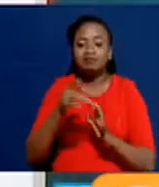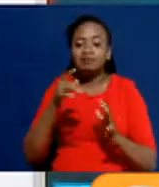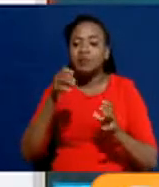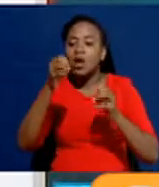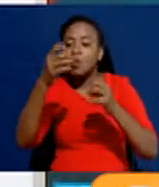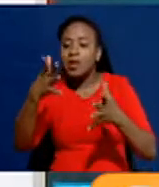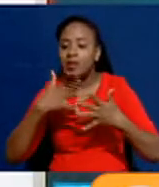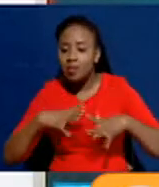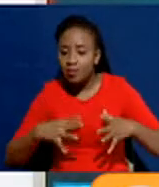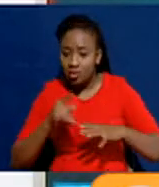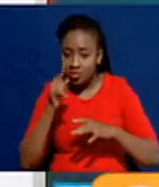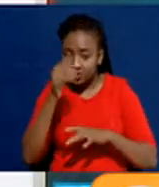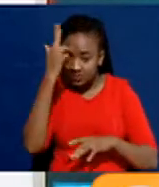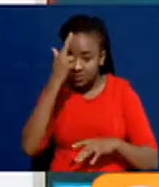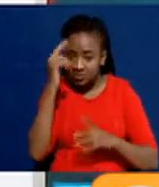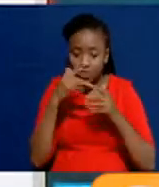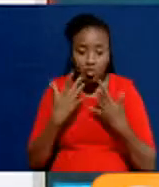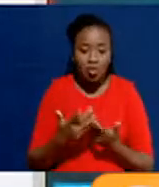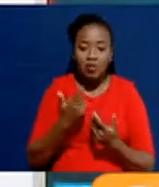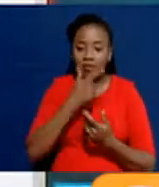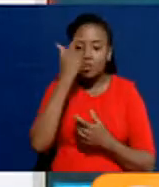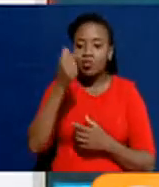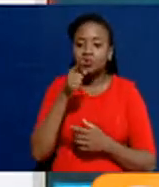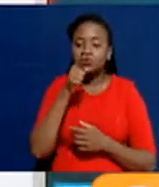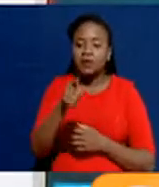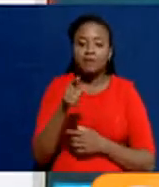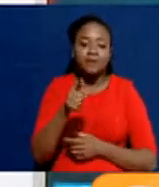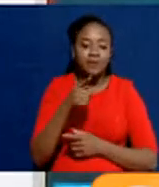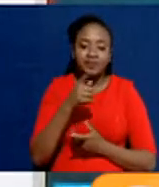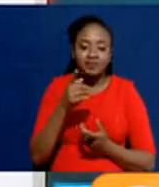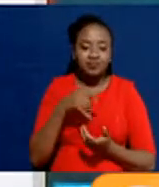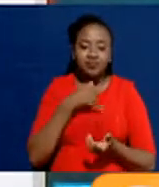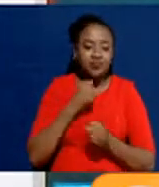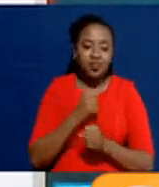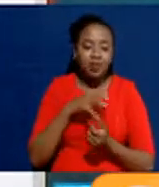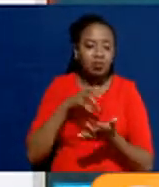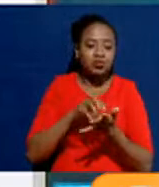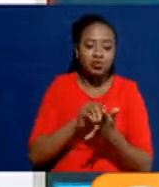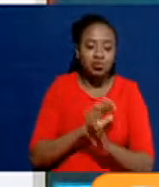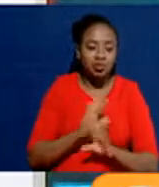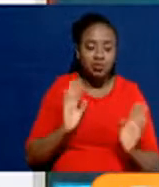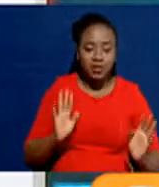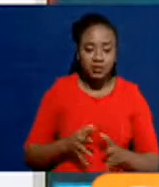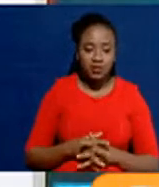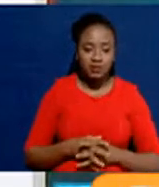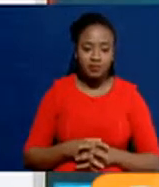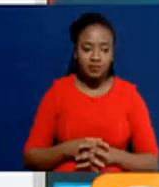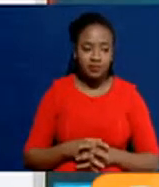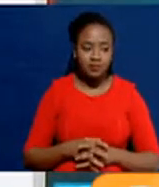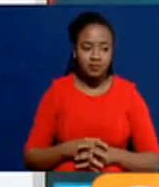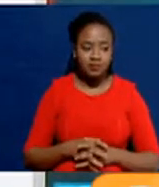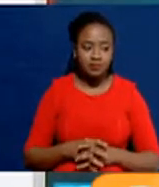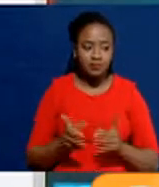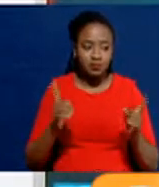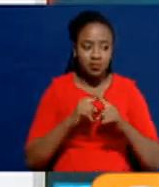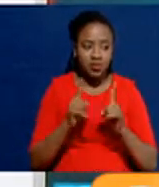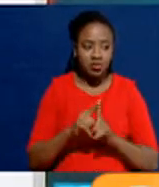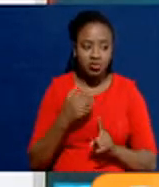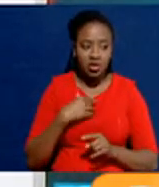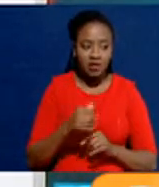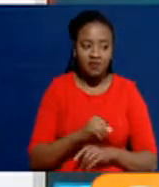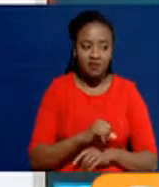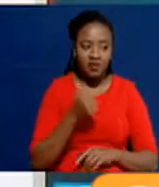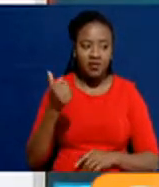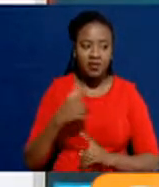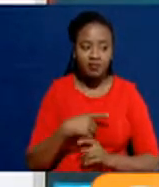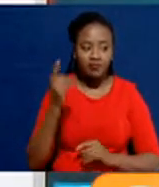mere exercise of public participation that really carries the day? And even as we move ahead, because there are those appeals that have been taken to court, I was speaking